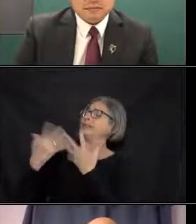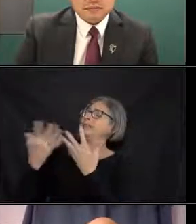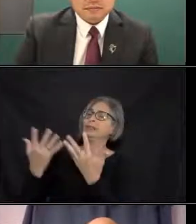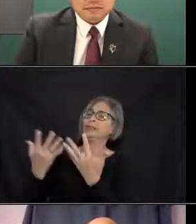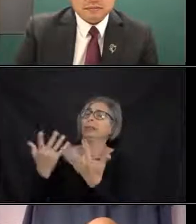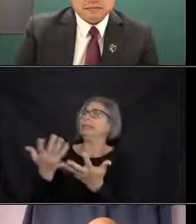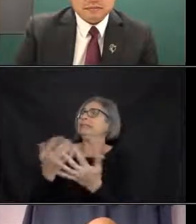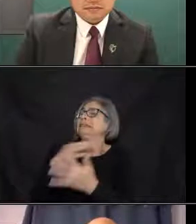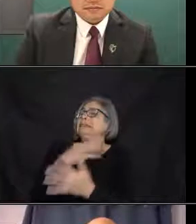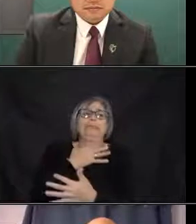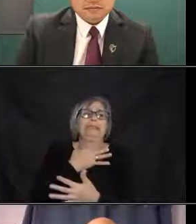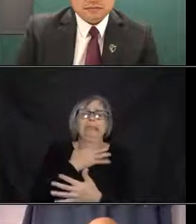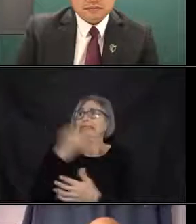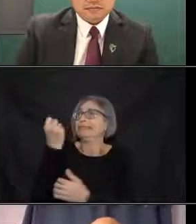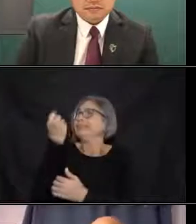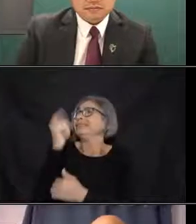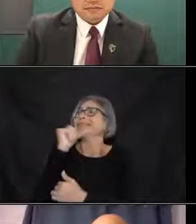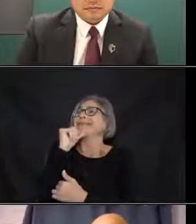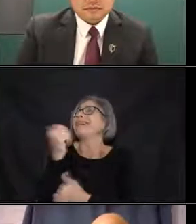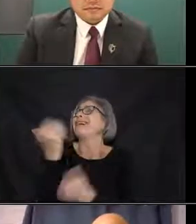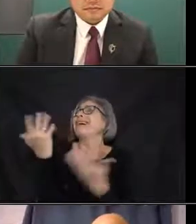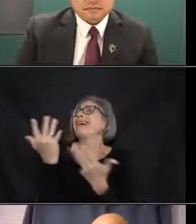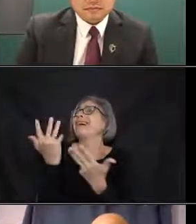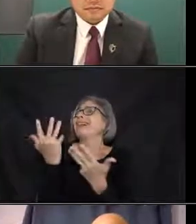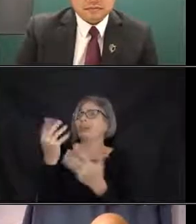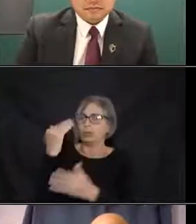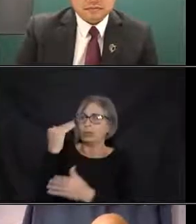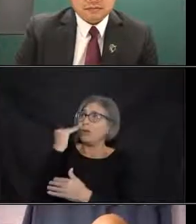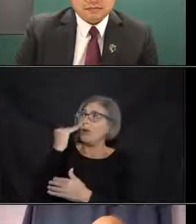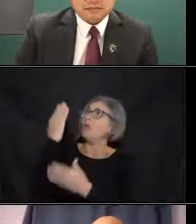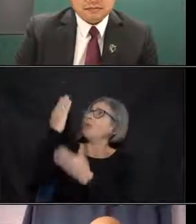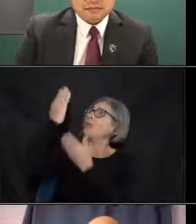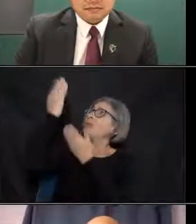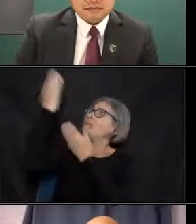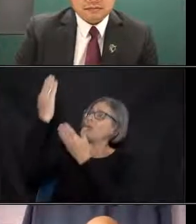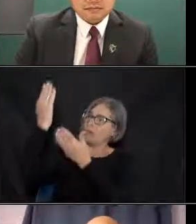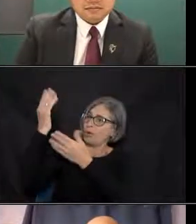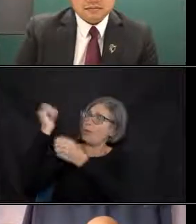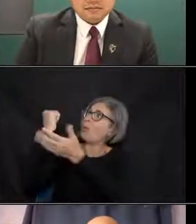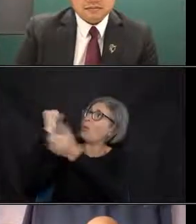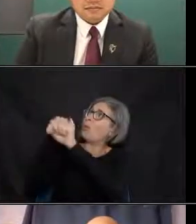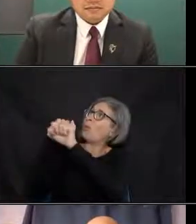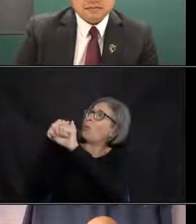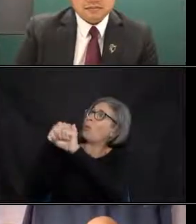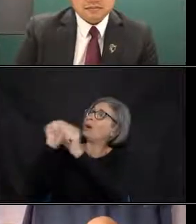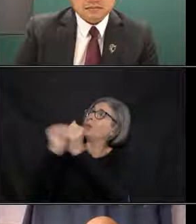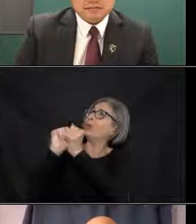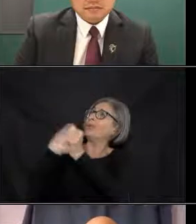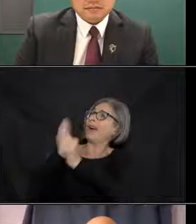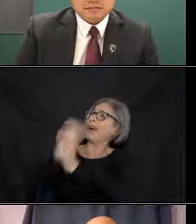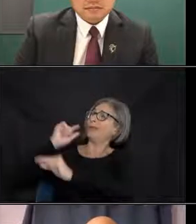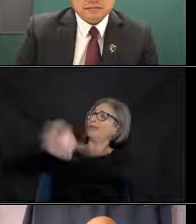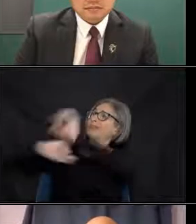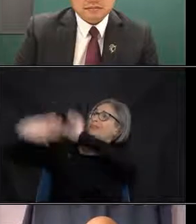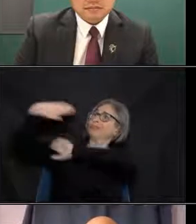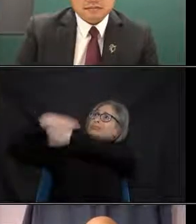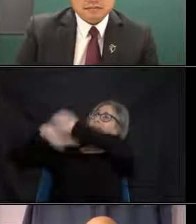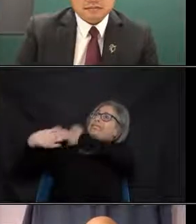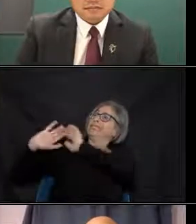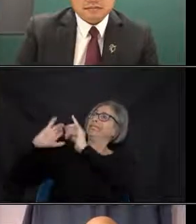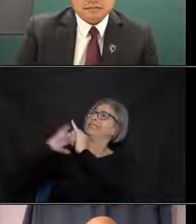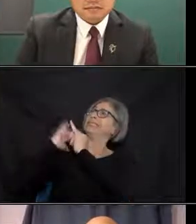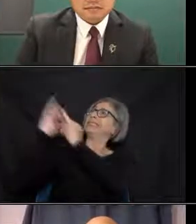don't quite understand. And we know that just as you were with our ancestors, as just as you were with those who